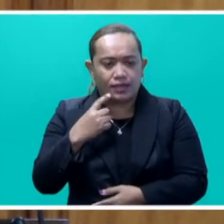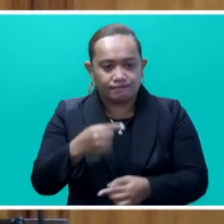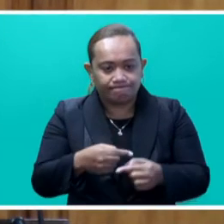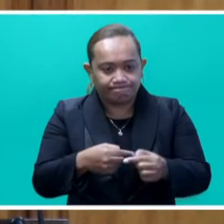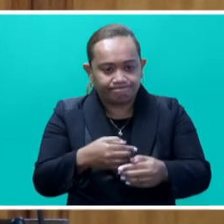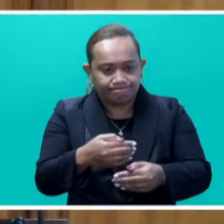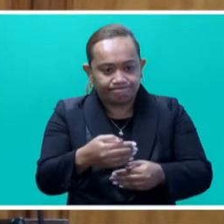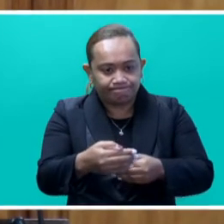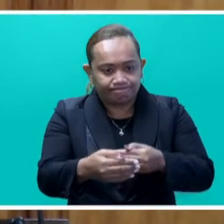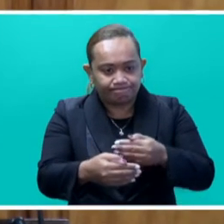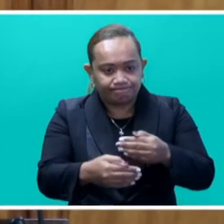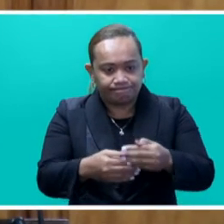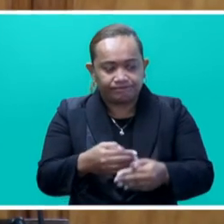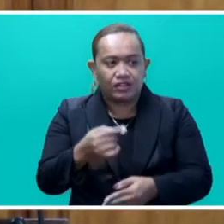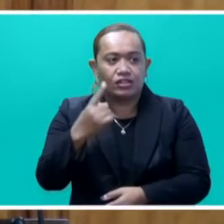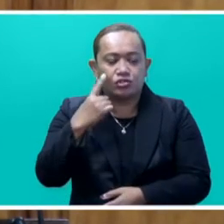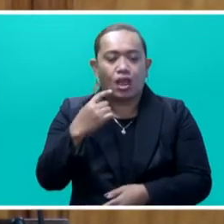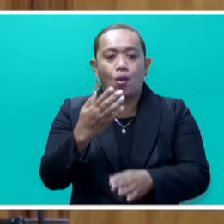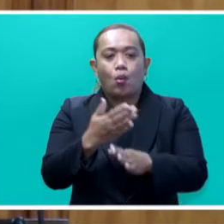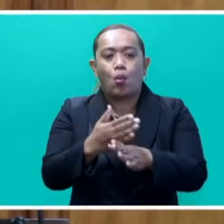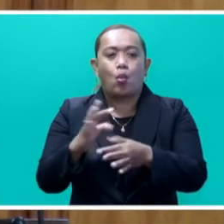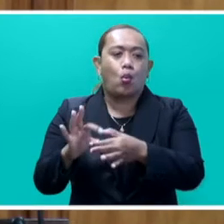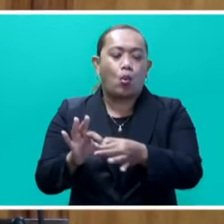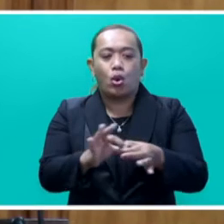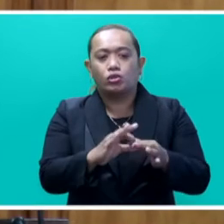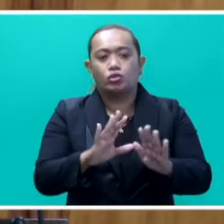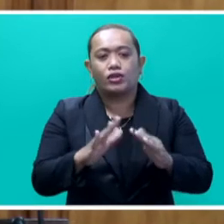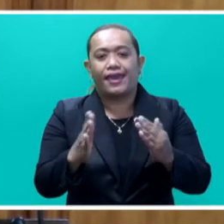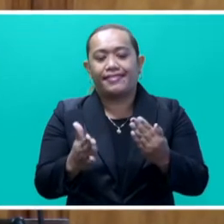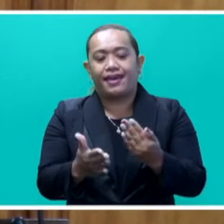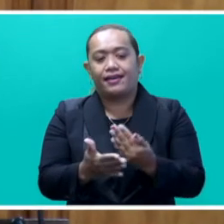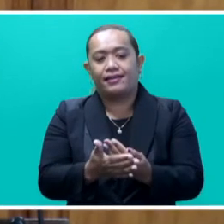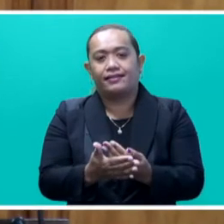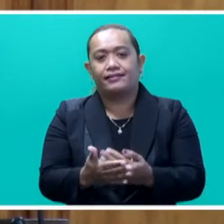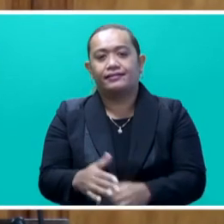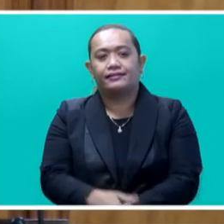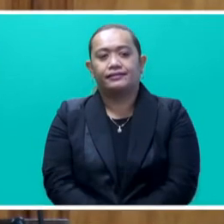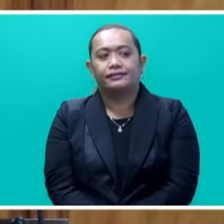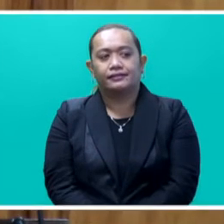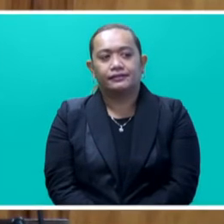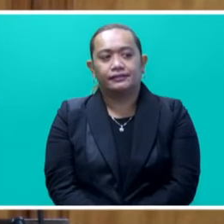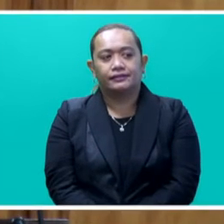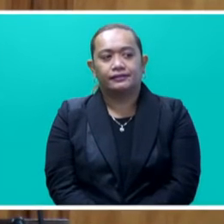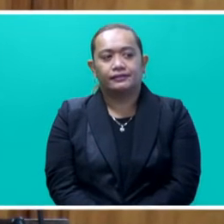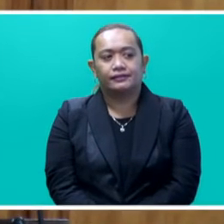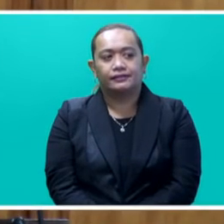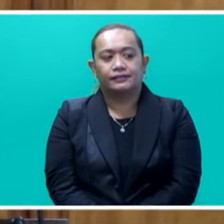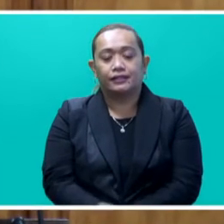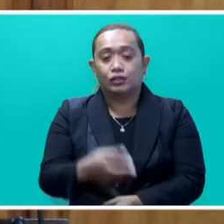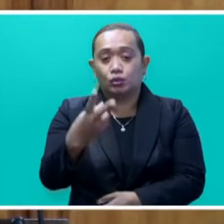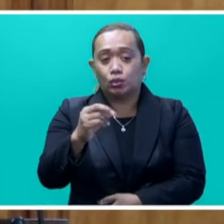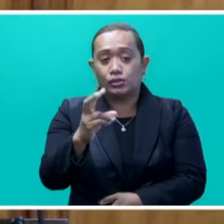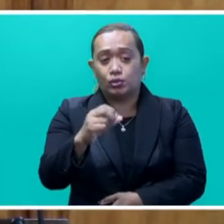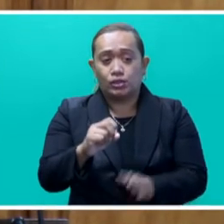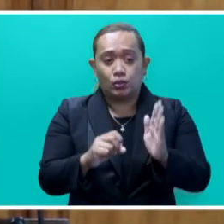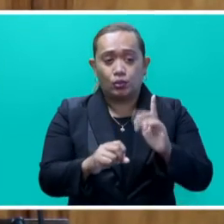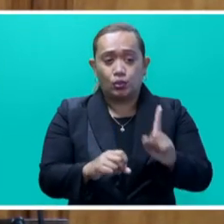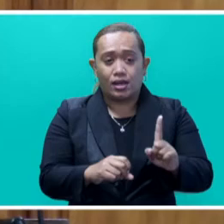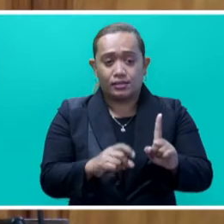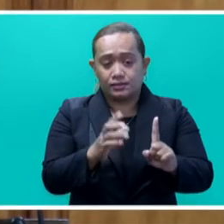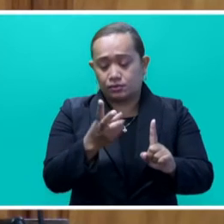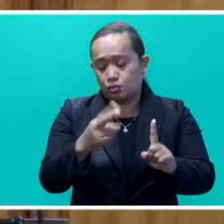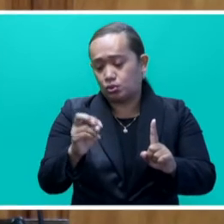together, we can hit the ground running hard in no time. The 2021-22